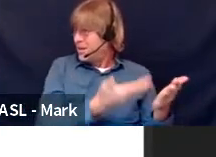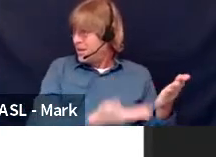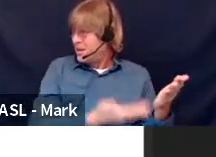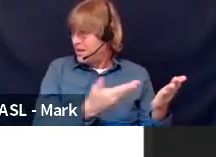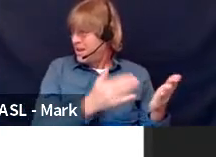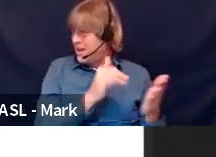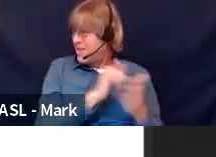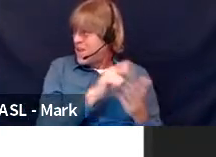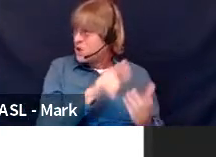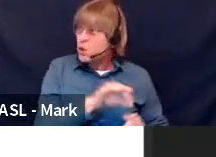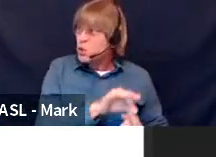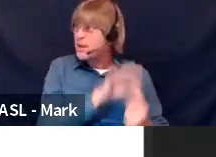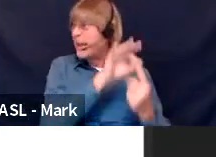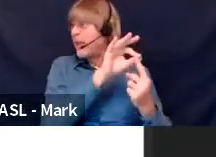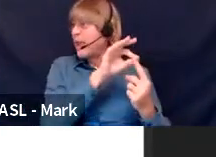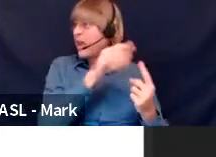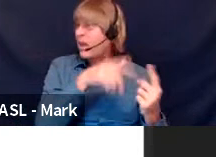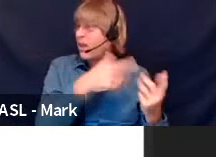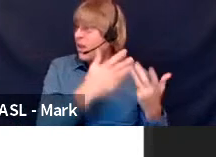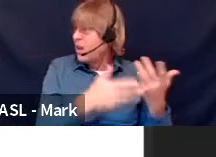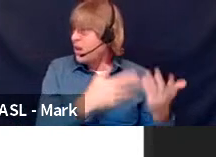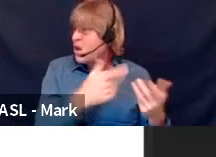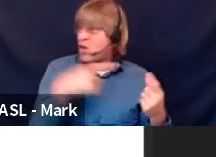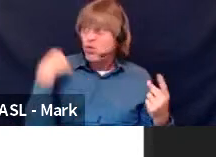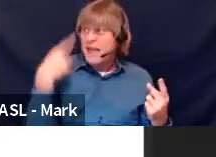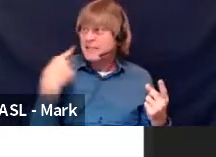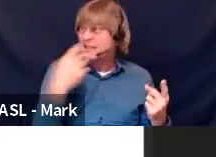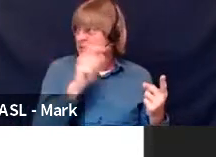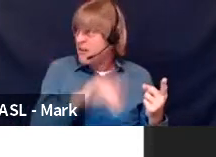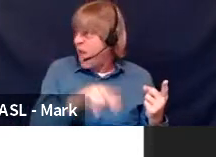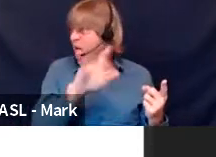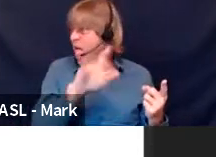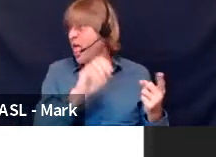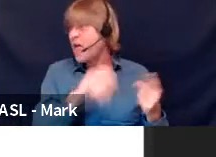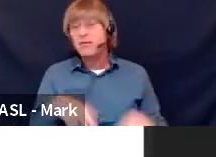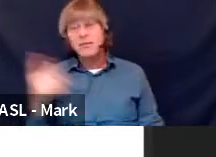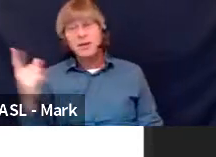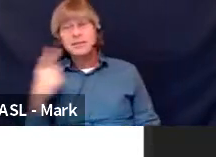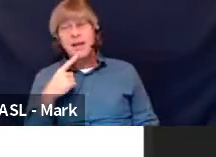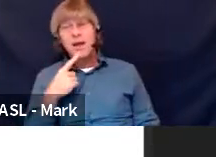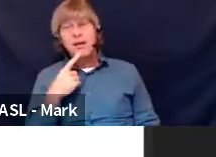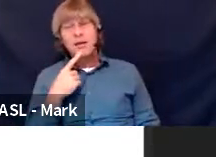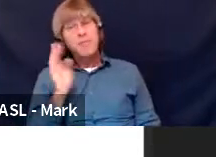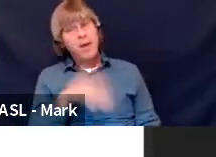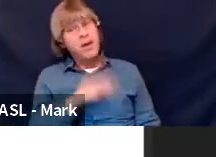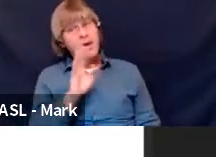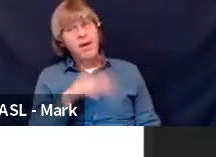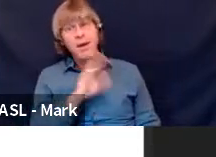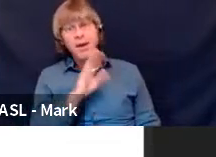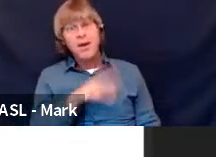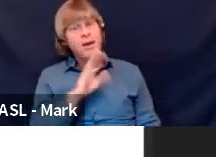in this unique, you know, crazy style?" And he said, "Man,